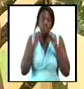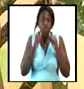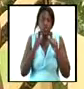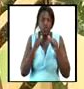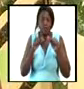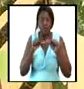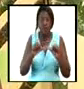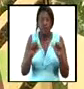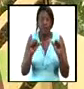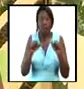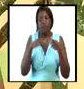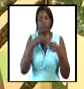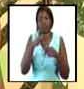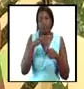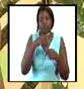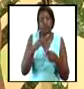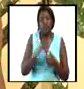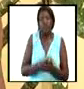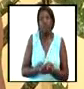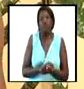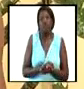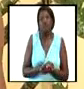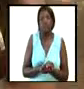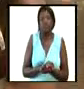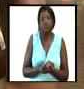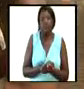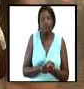context in which the article or book was written.